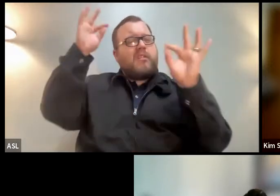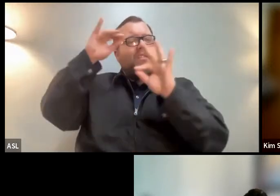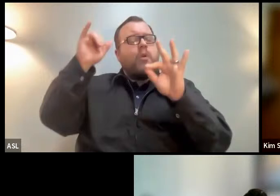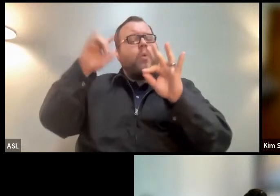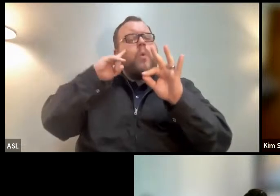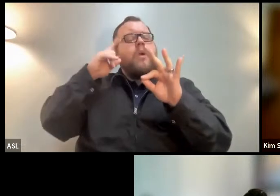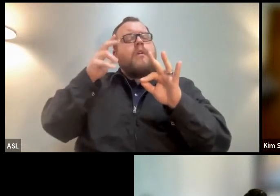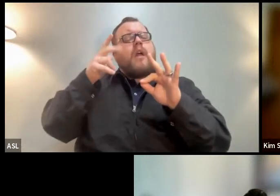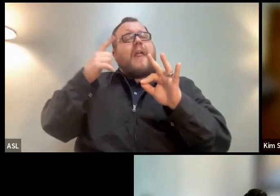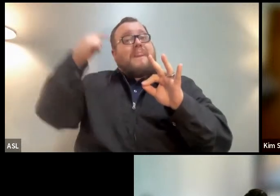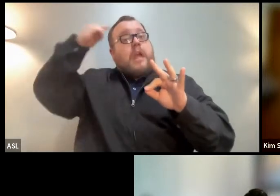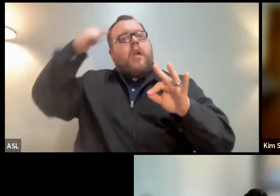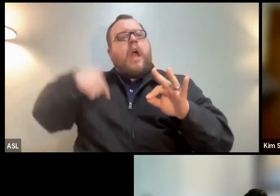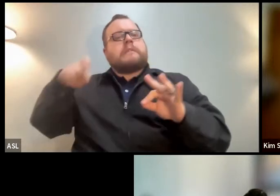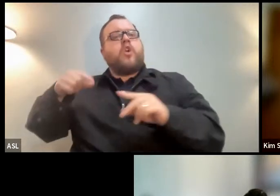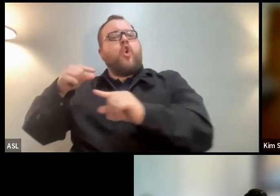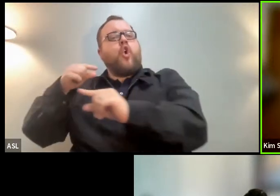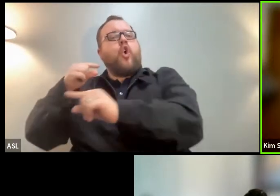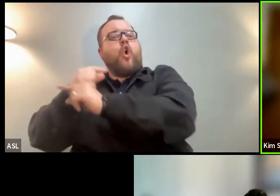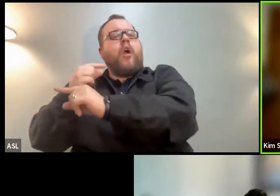safest option?